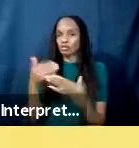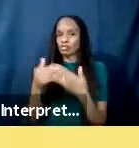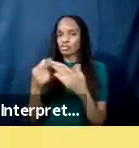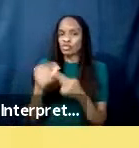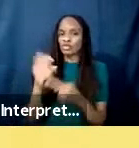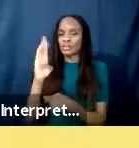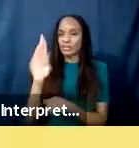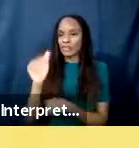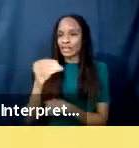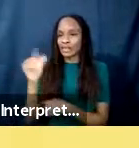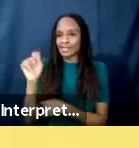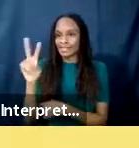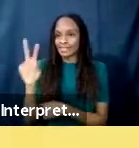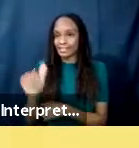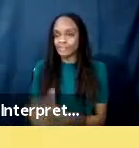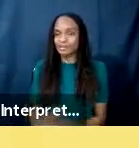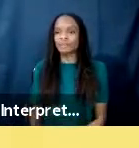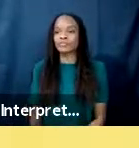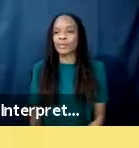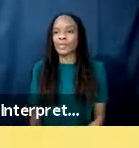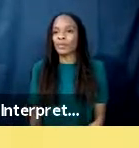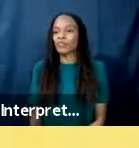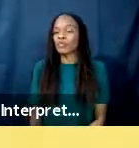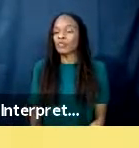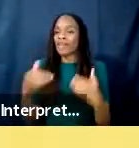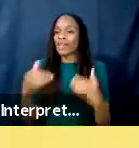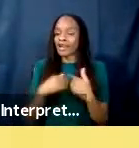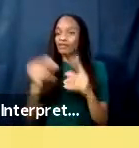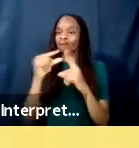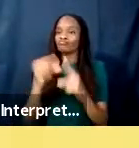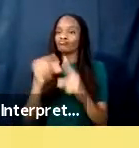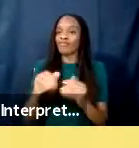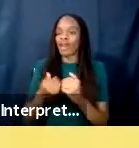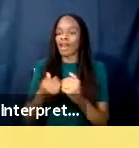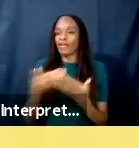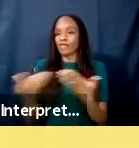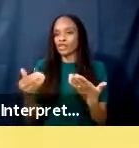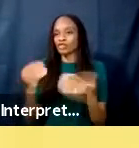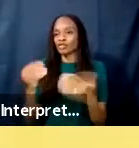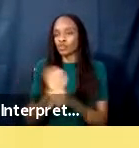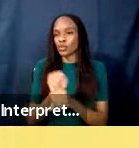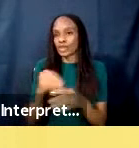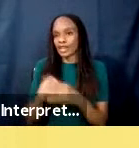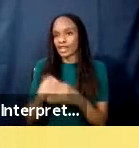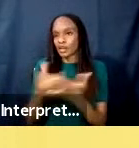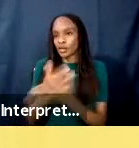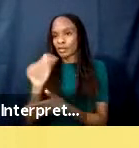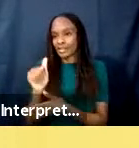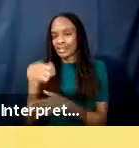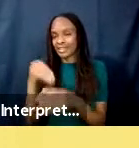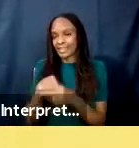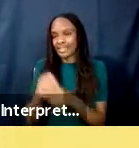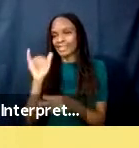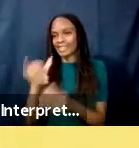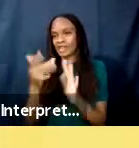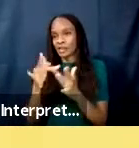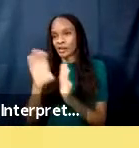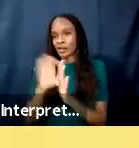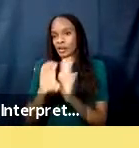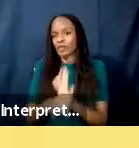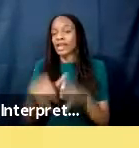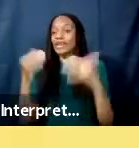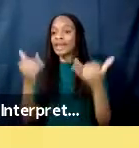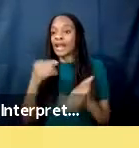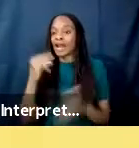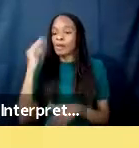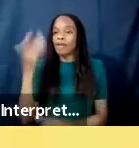agreement. So there's terms for how things work in the new media world as well within the network code. All right, now I'm going to